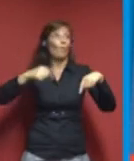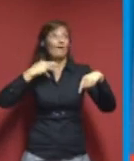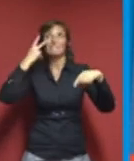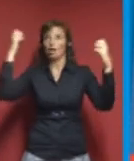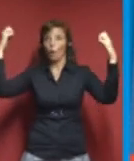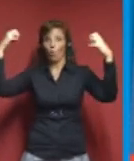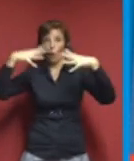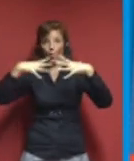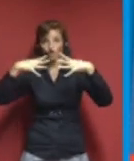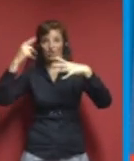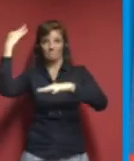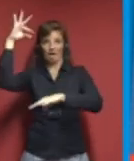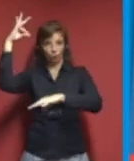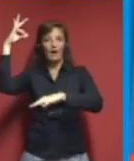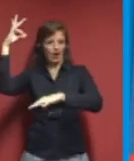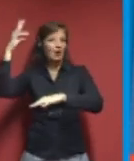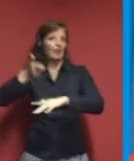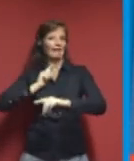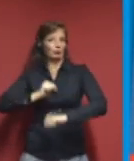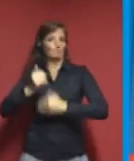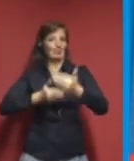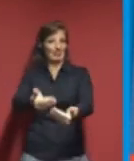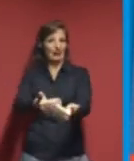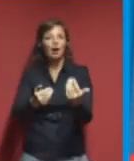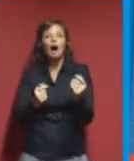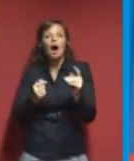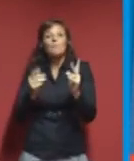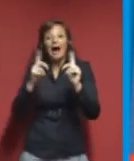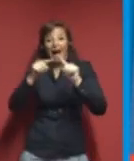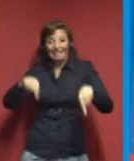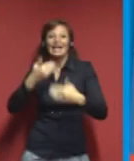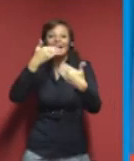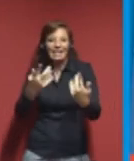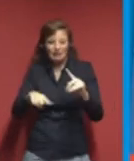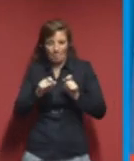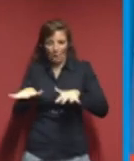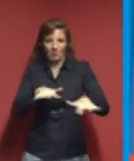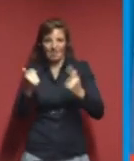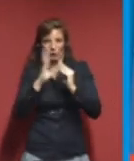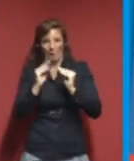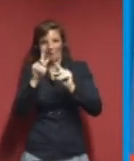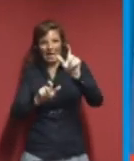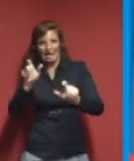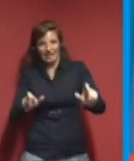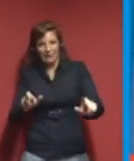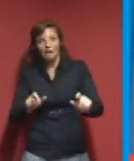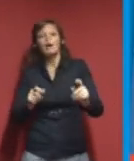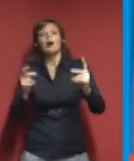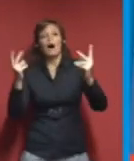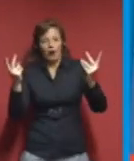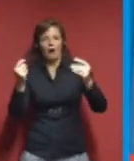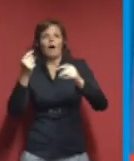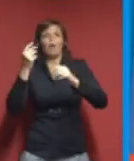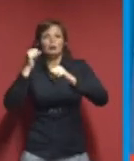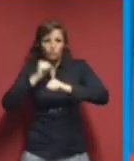is DIYers makers are not only so excited about making things, they're also excited about coming